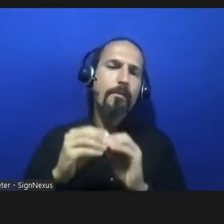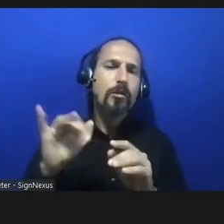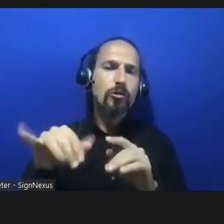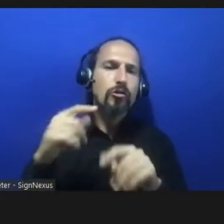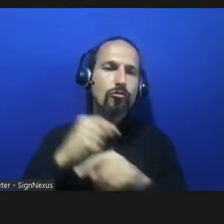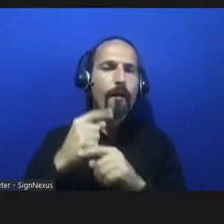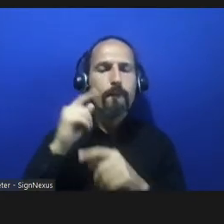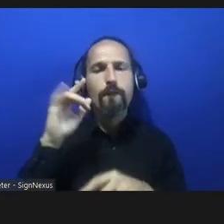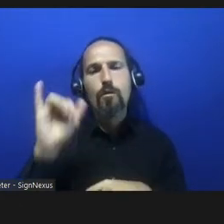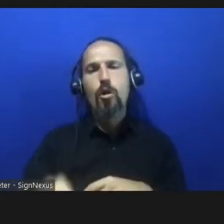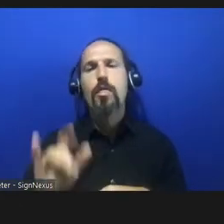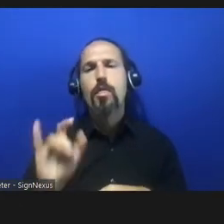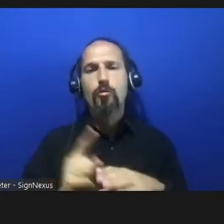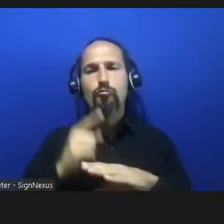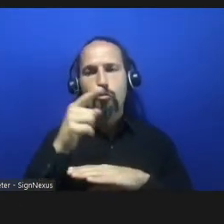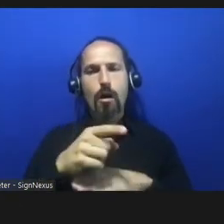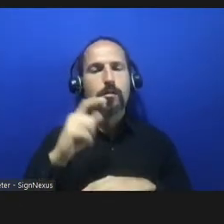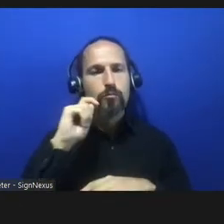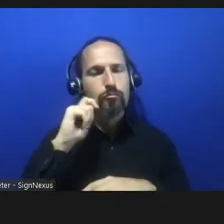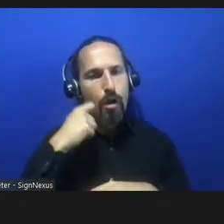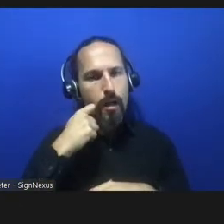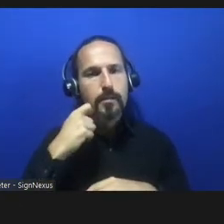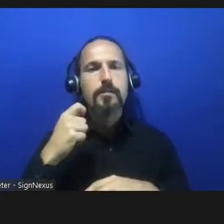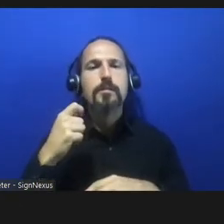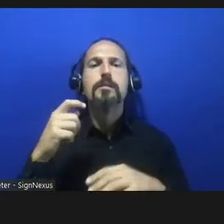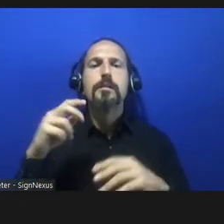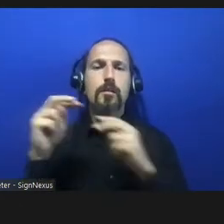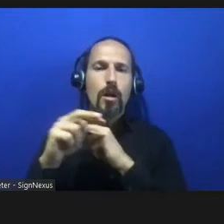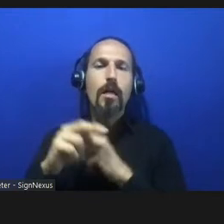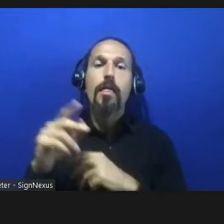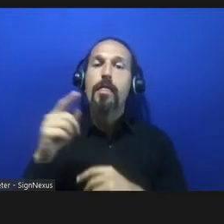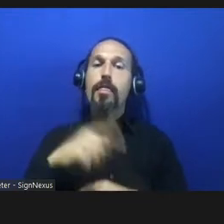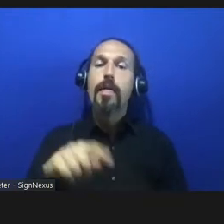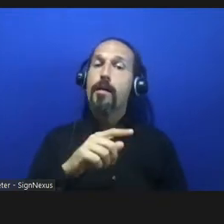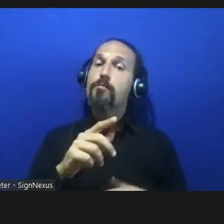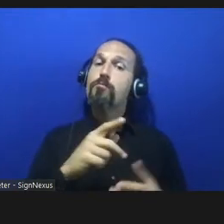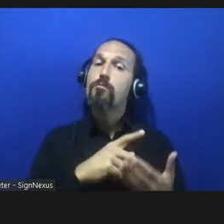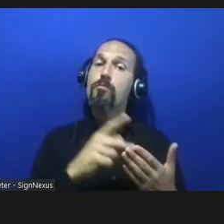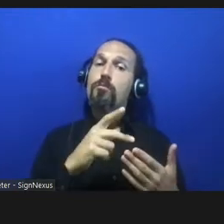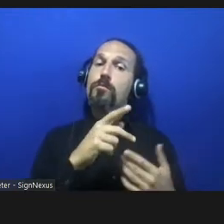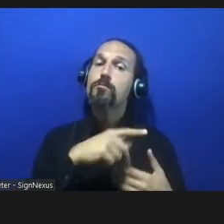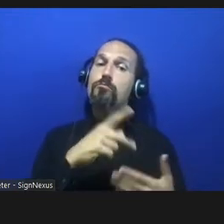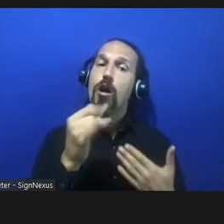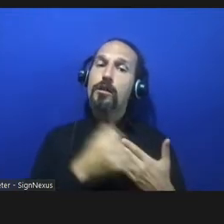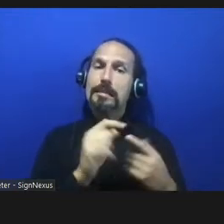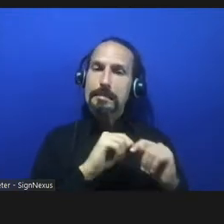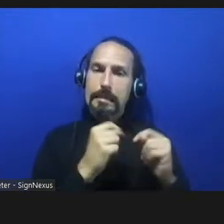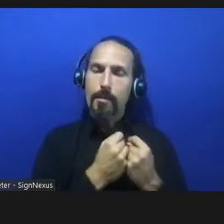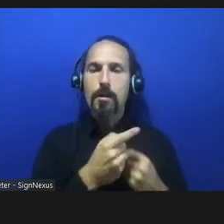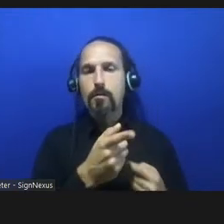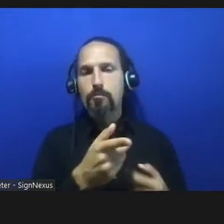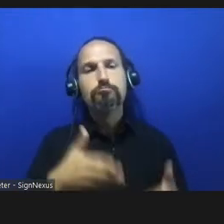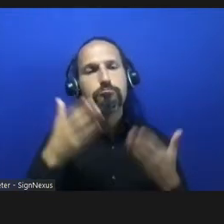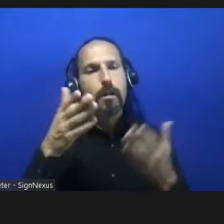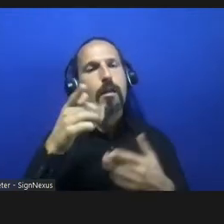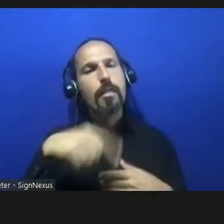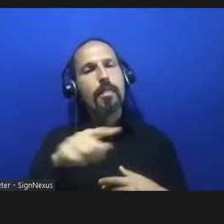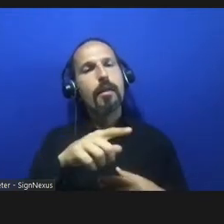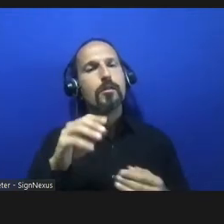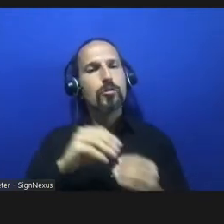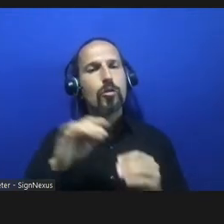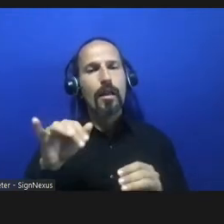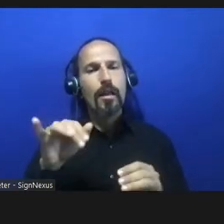cross bronx expressway given the concerns raised the project team decided to include this tolling scenario formally in the environmental